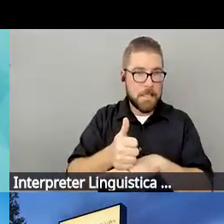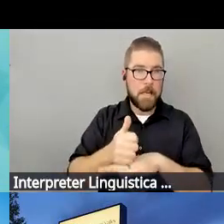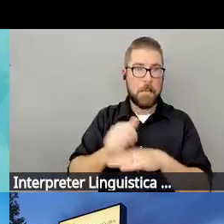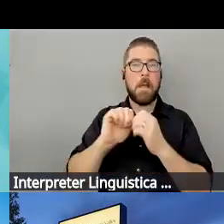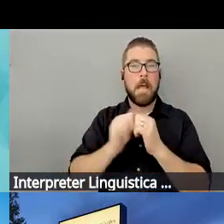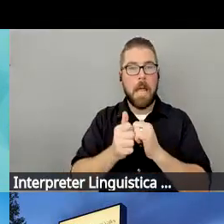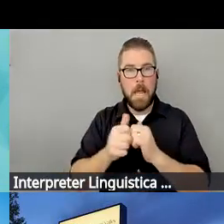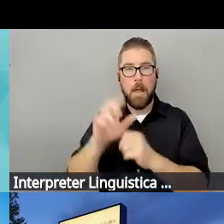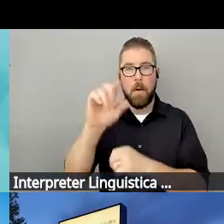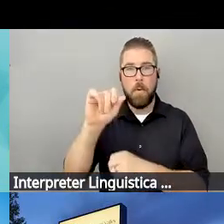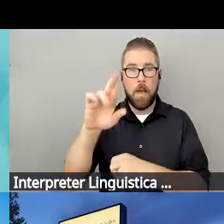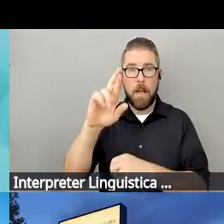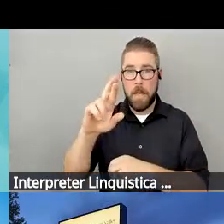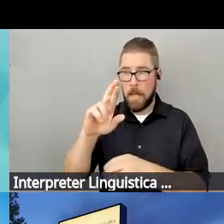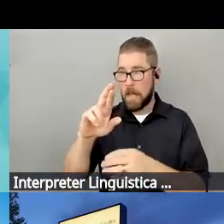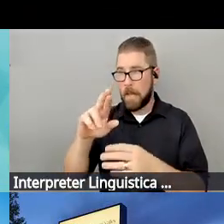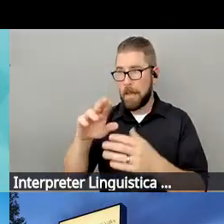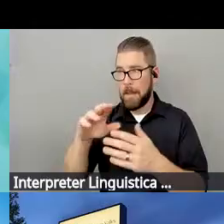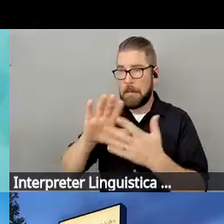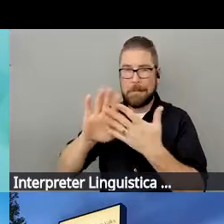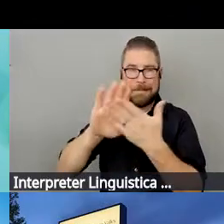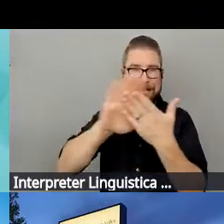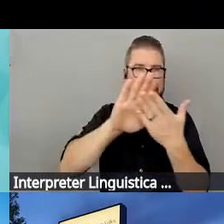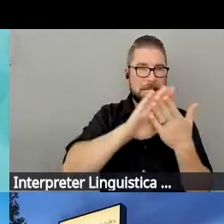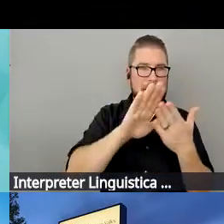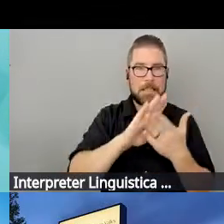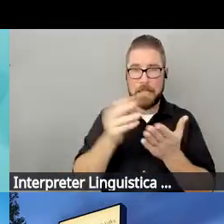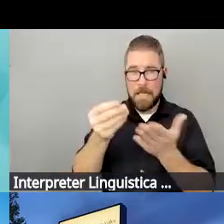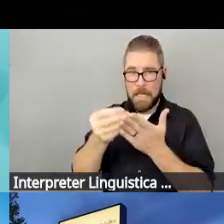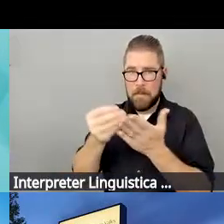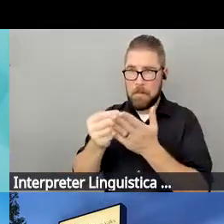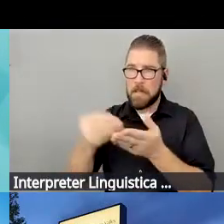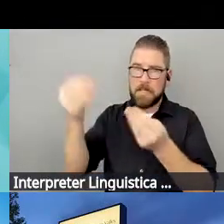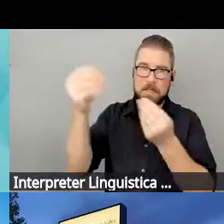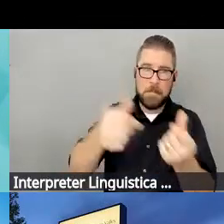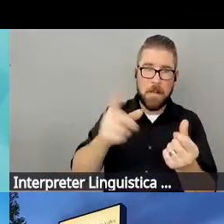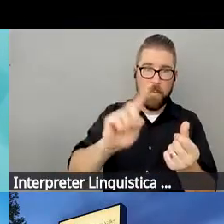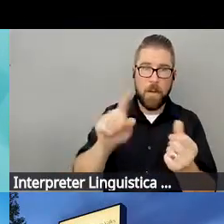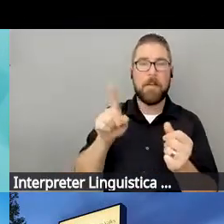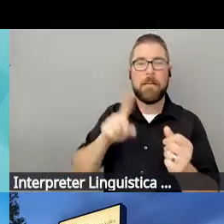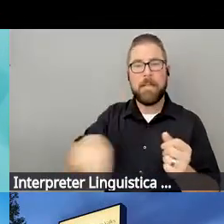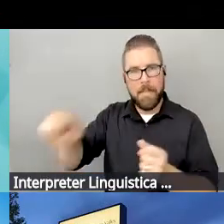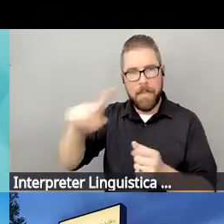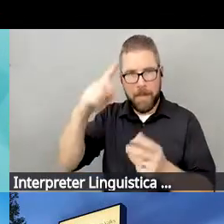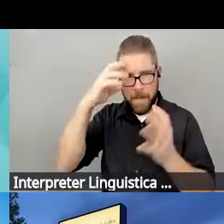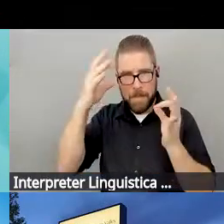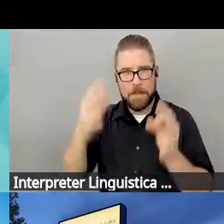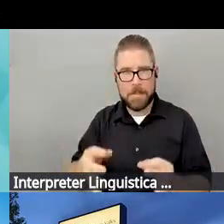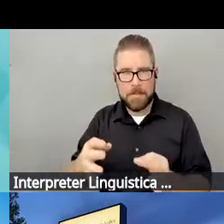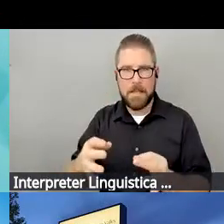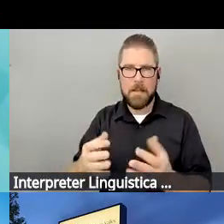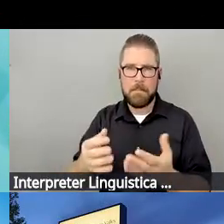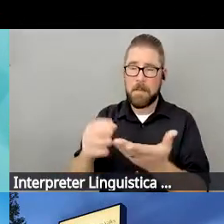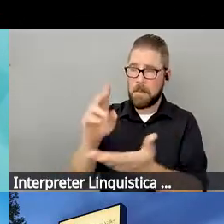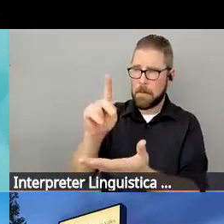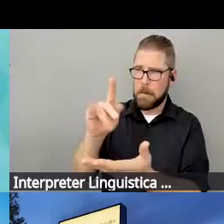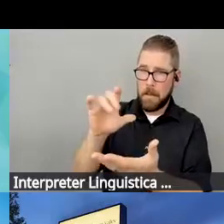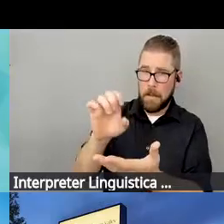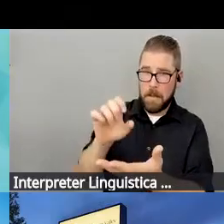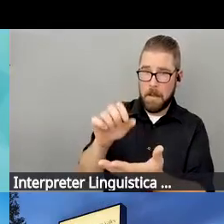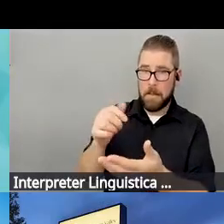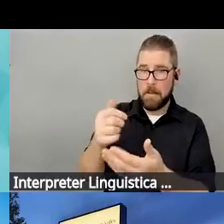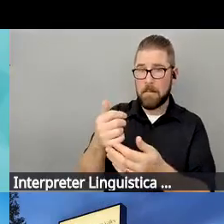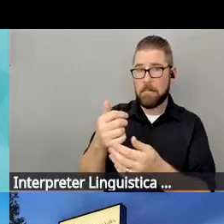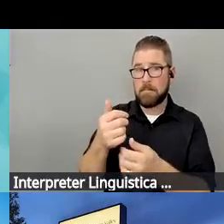the spot, and maybe this is something you can follow up with us about, but is there anything in the CAP guidelines and any of the revisions that talks, is